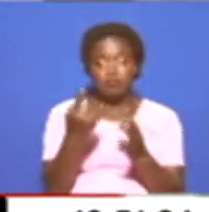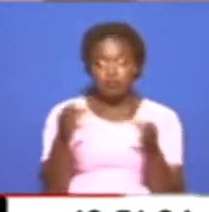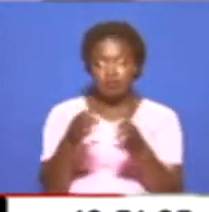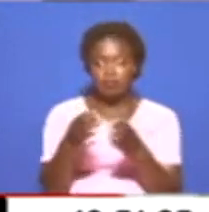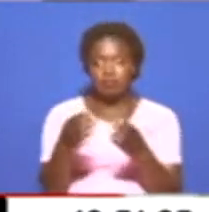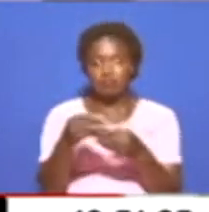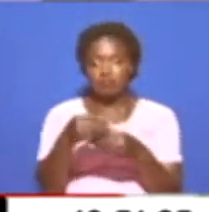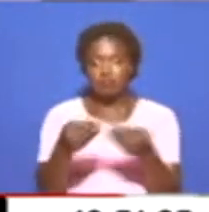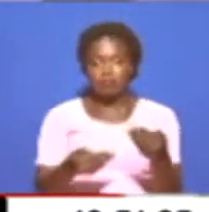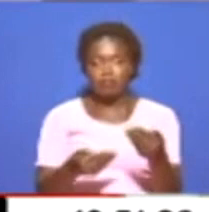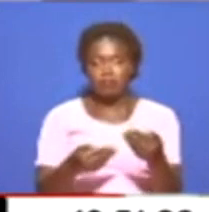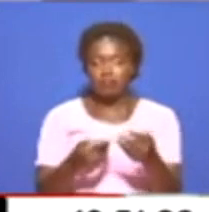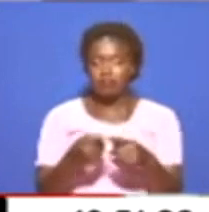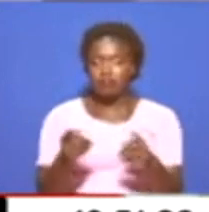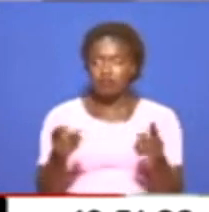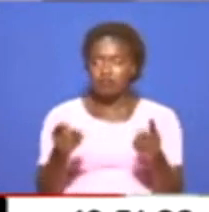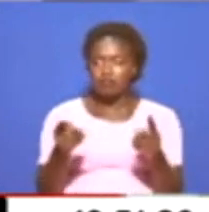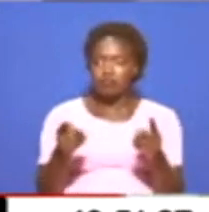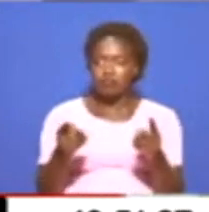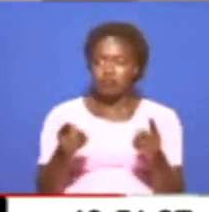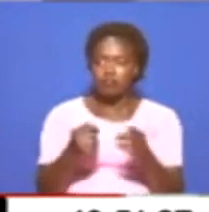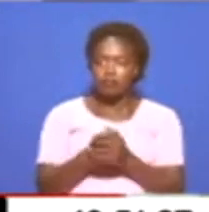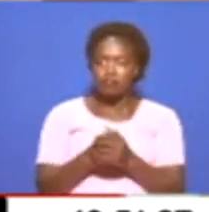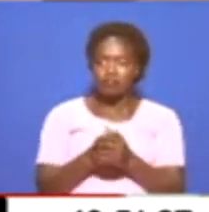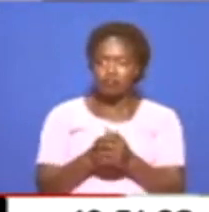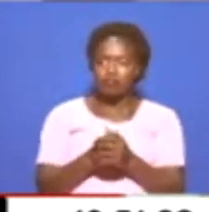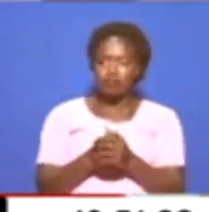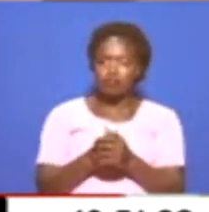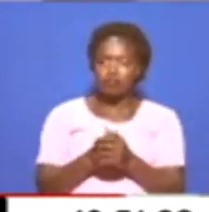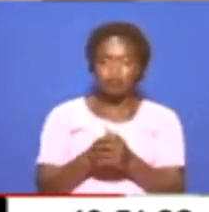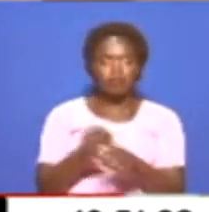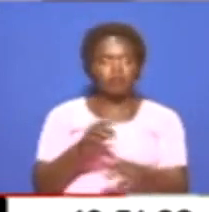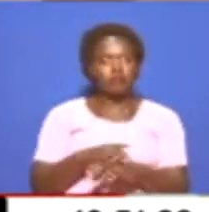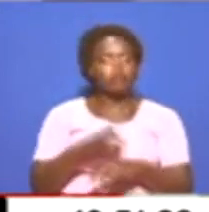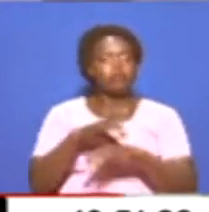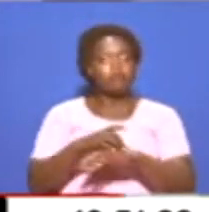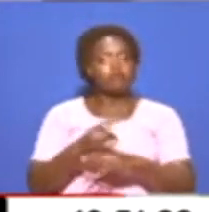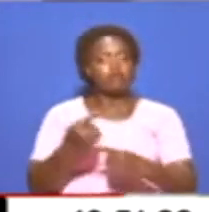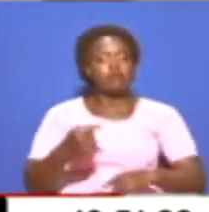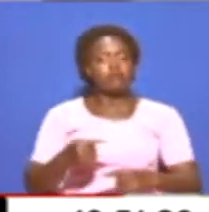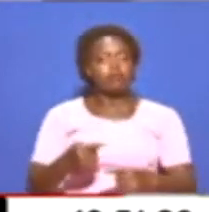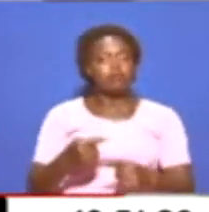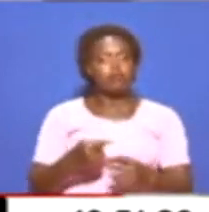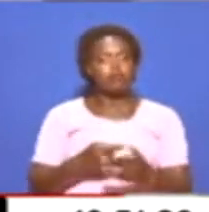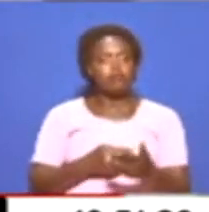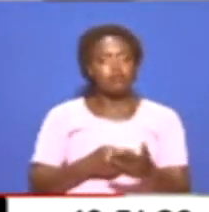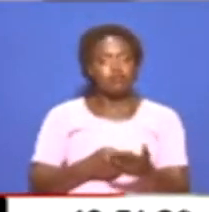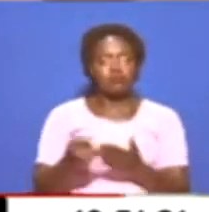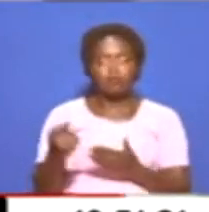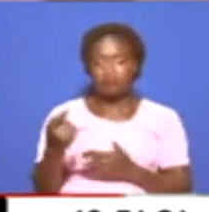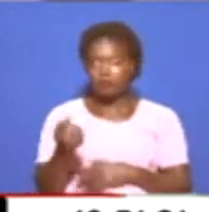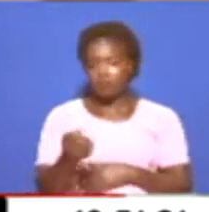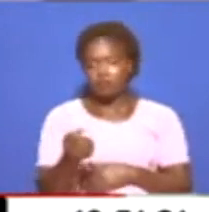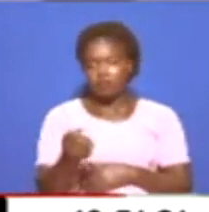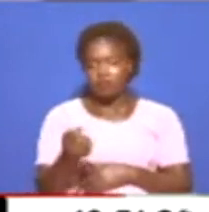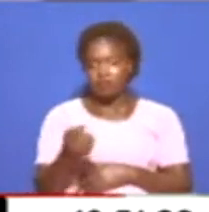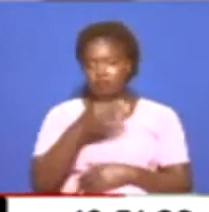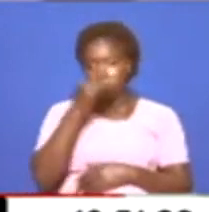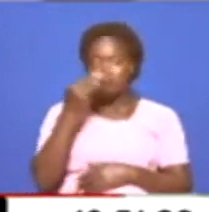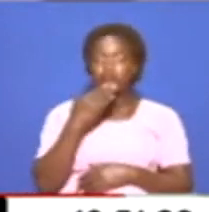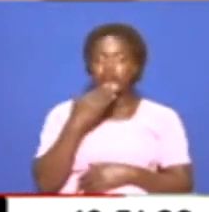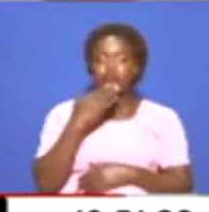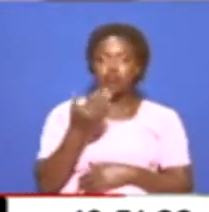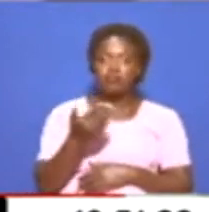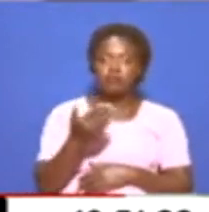ticket. But looking at since the earthquake, it's a few weeks since the earthquake, yes, where Musalia Mudavadi and